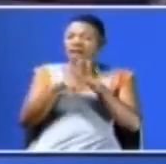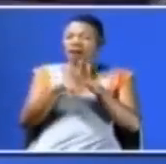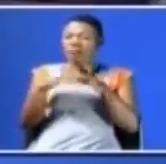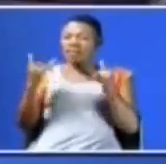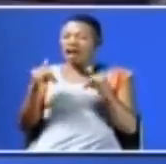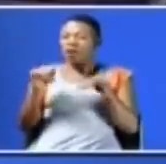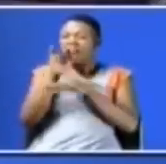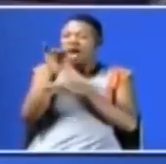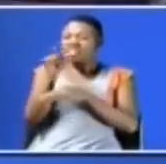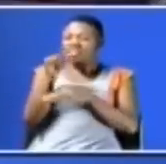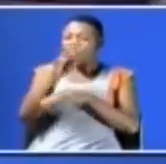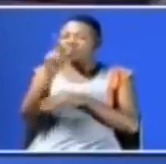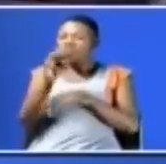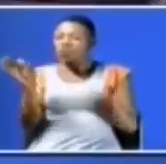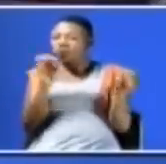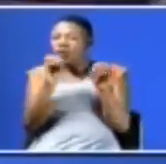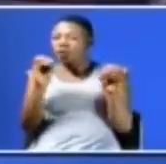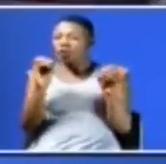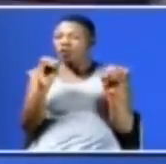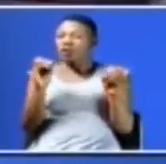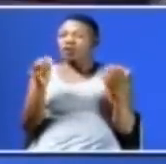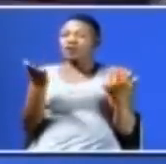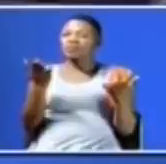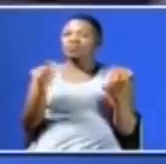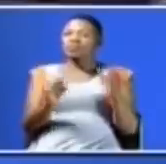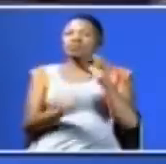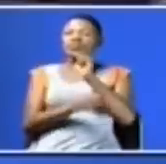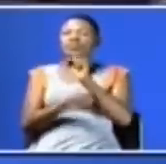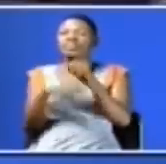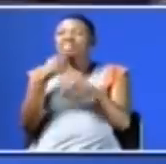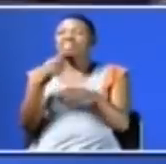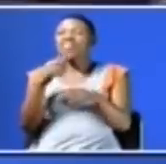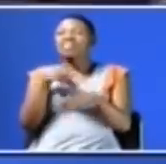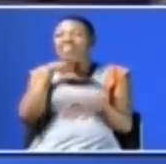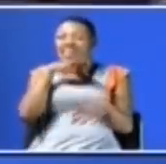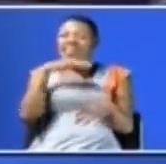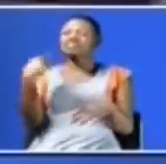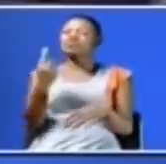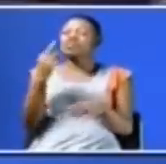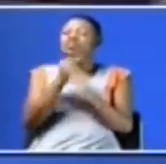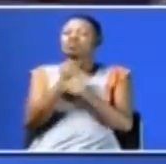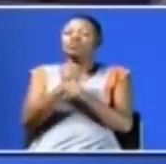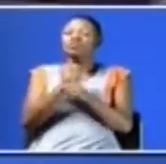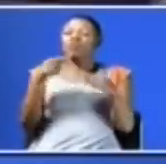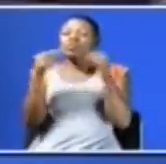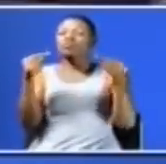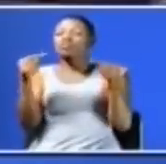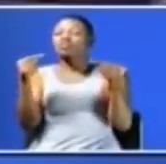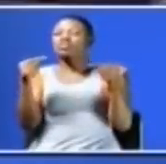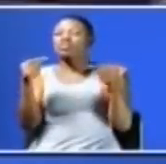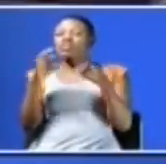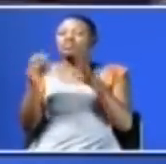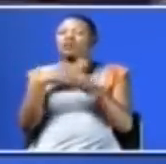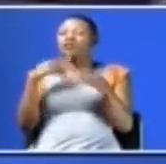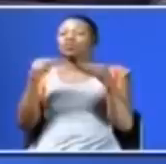him questions? You support perhaps those of his supporters who say that it's not just Raila's job to oppose. If you want to oppose, you go ahead and oppose